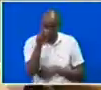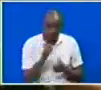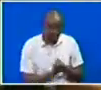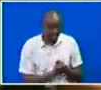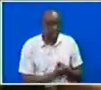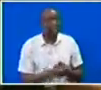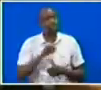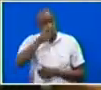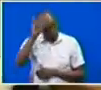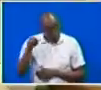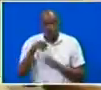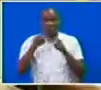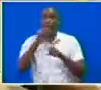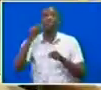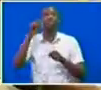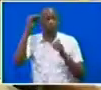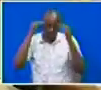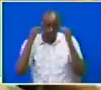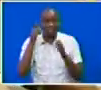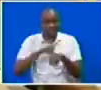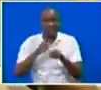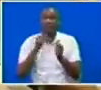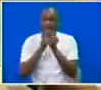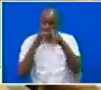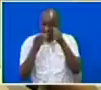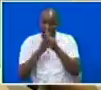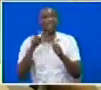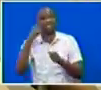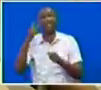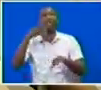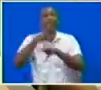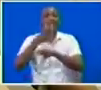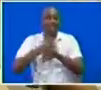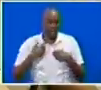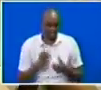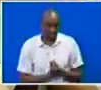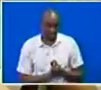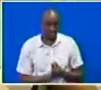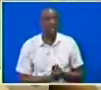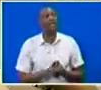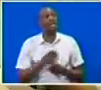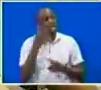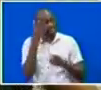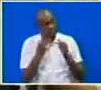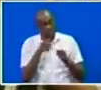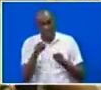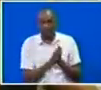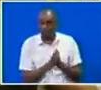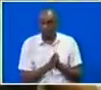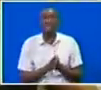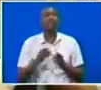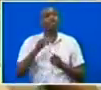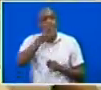taken Joho to court, claiming he had forged his 1992 KCSE certificate. End of April, Joho sued the